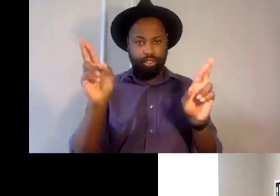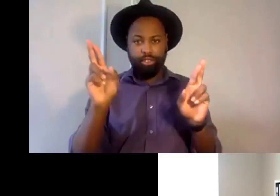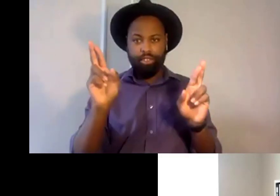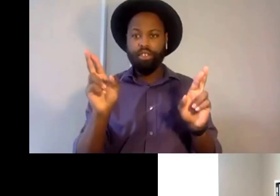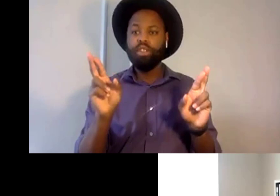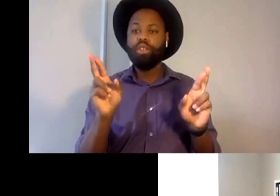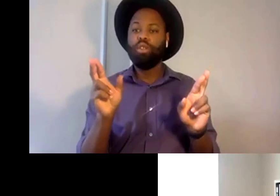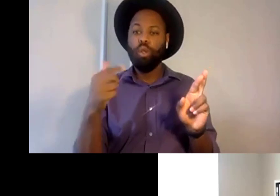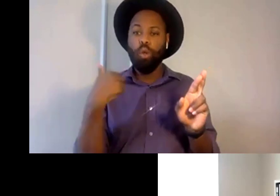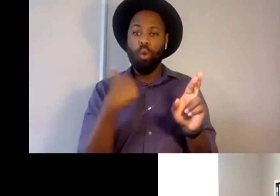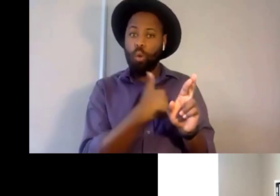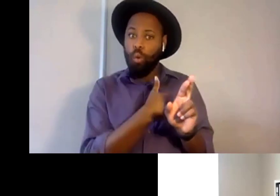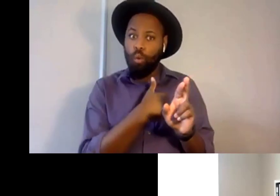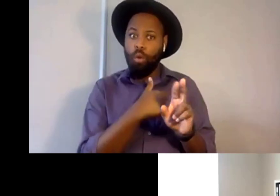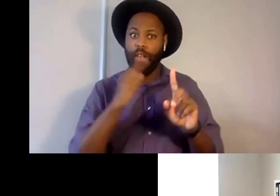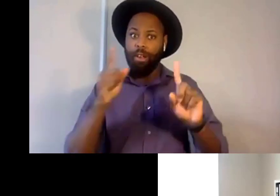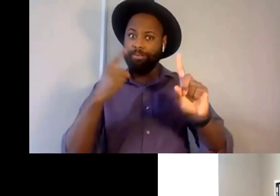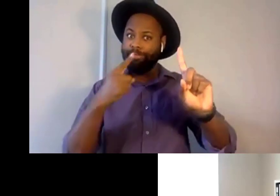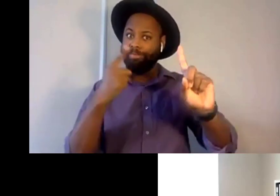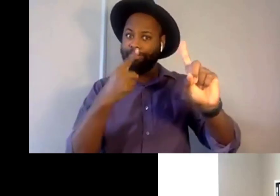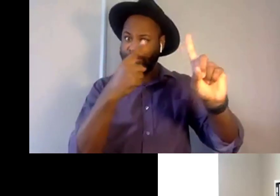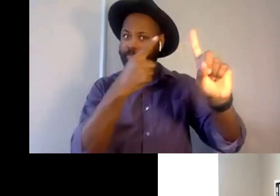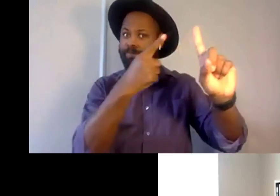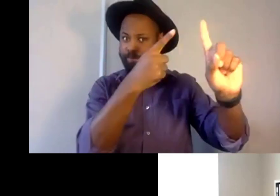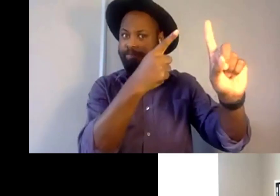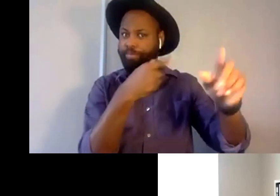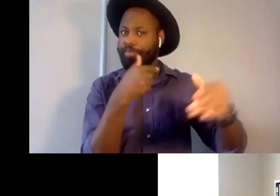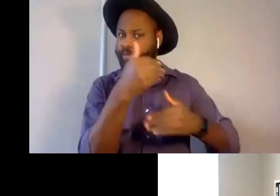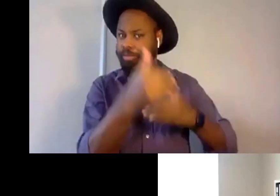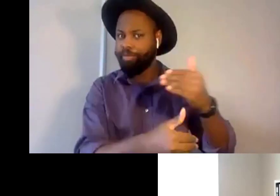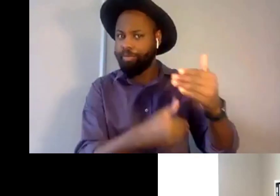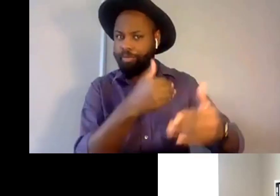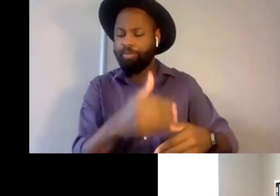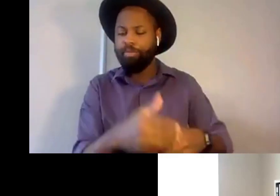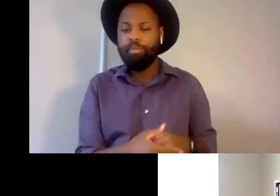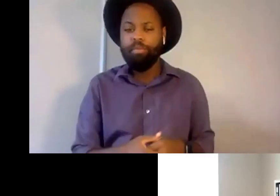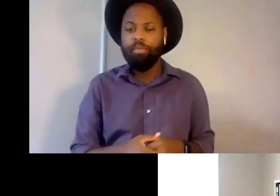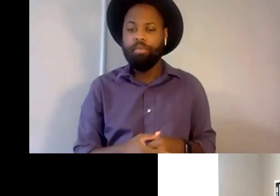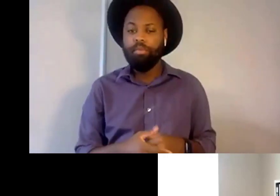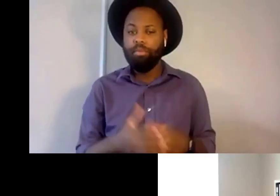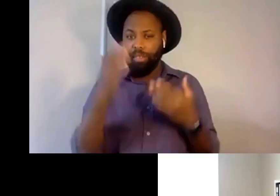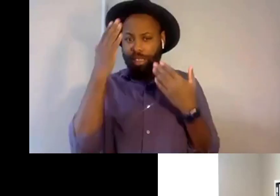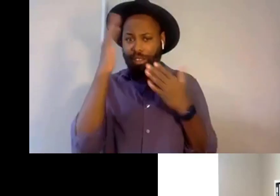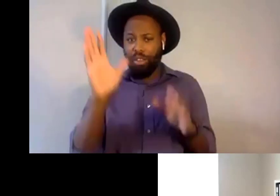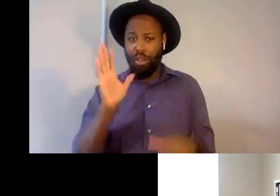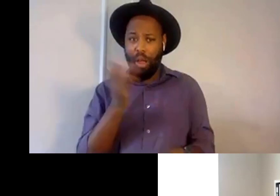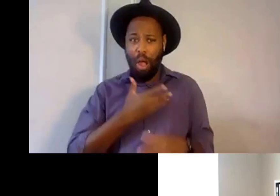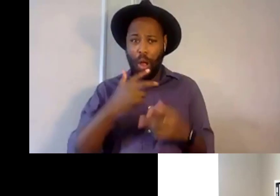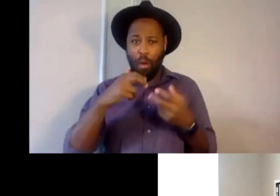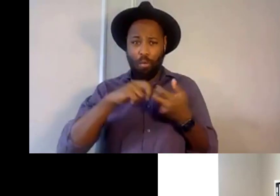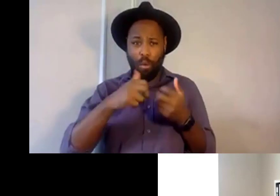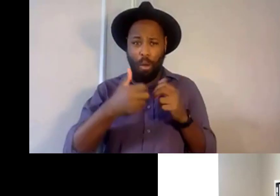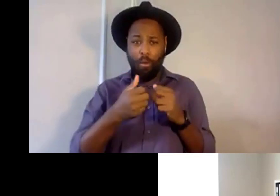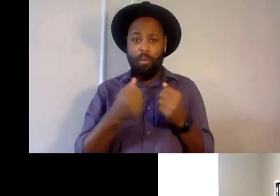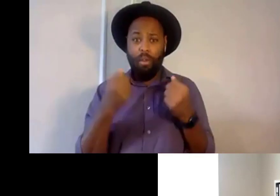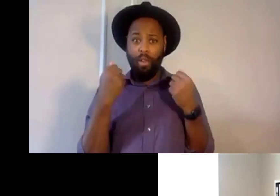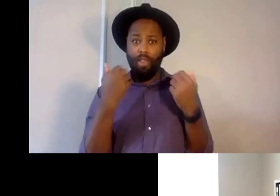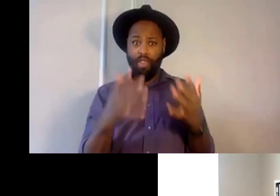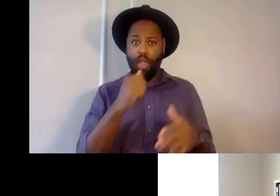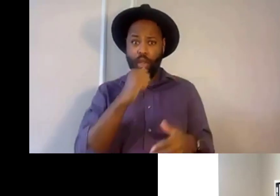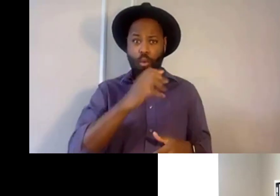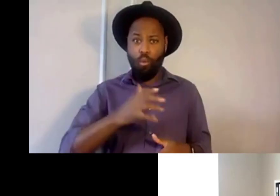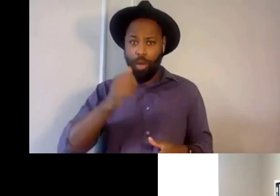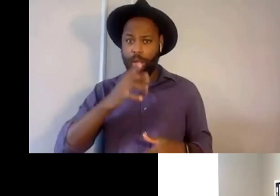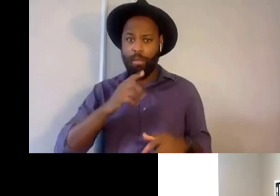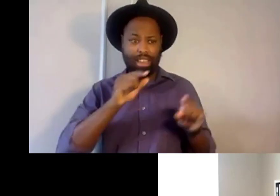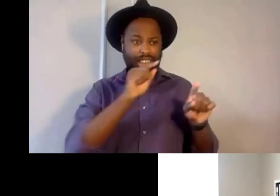strides towards it. I don't know. Our problem is that we have a lot of women in a lot of different areas,